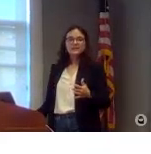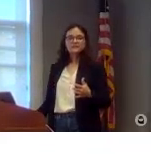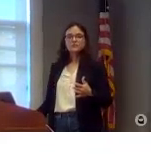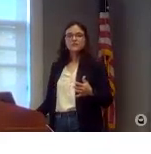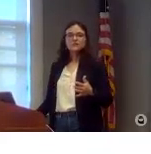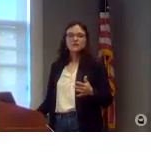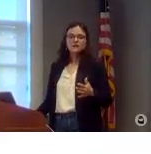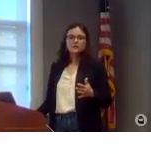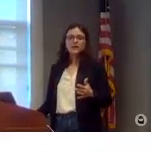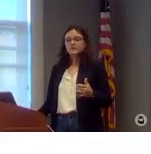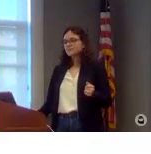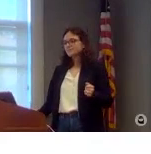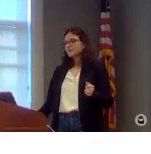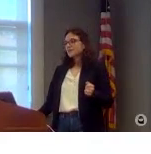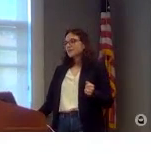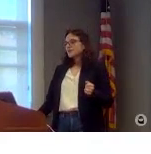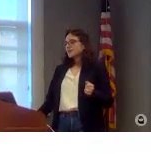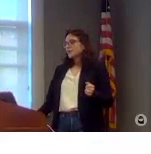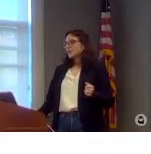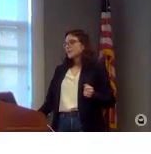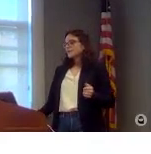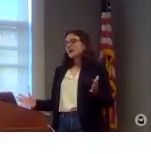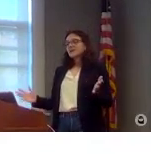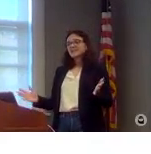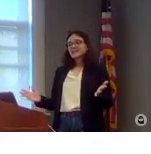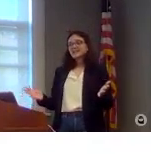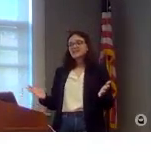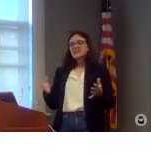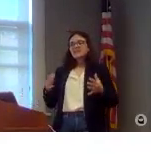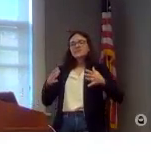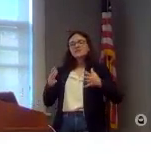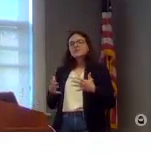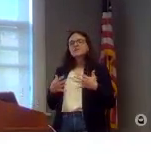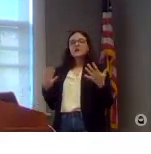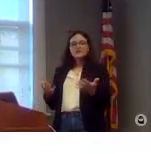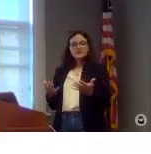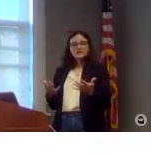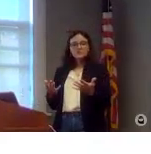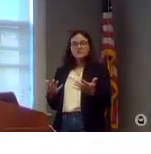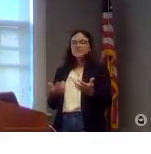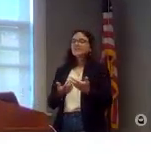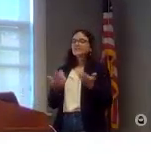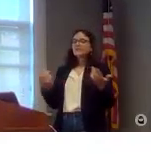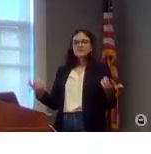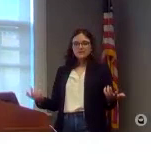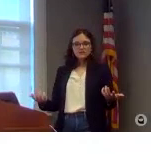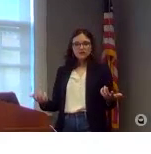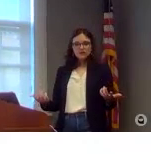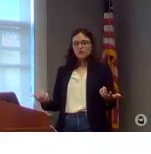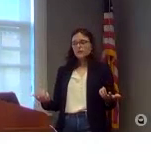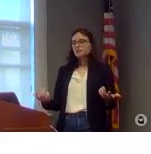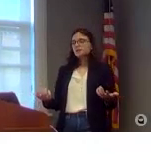important data set that we compiled. So for context, the Syrian conflict, which